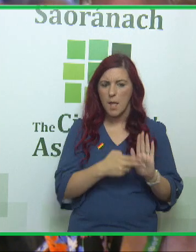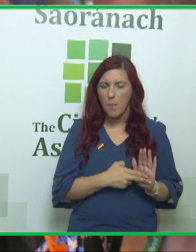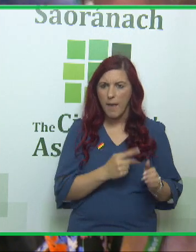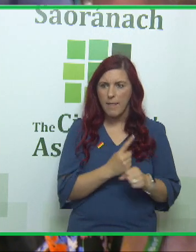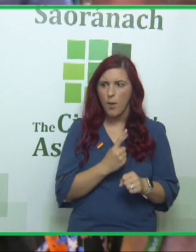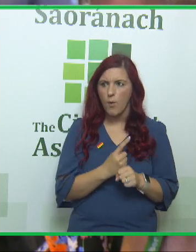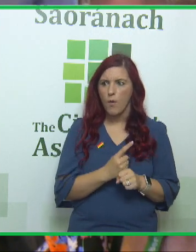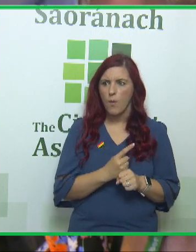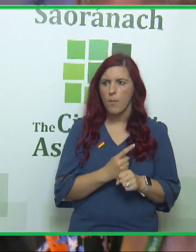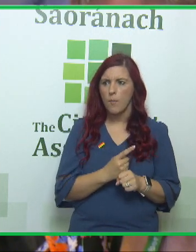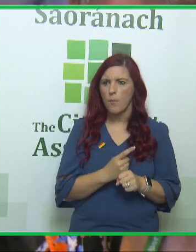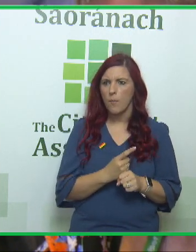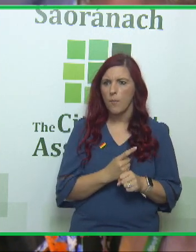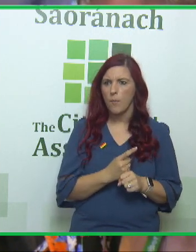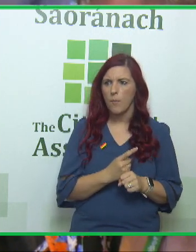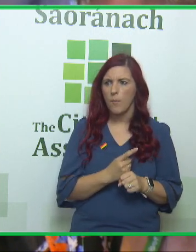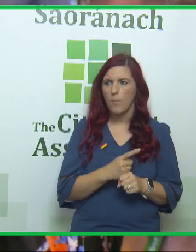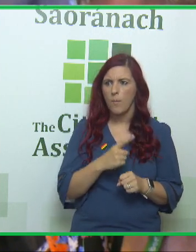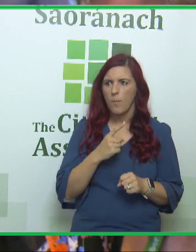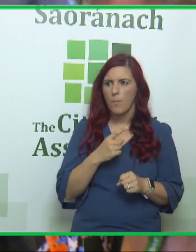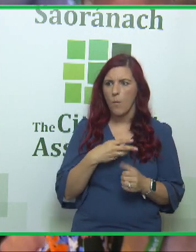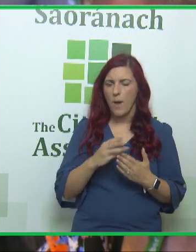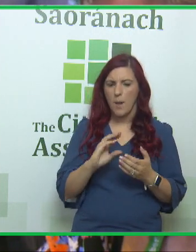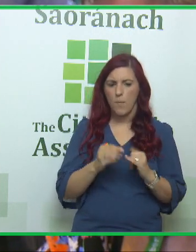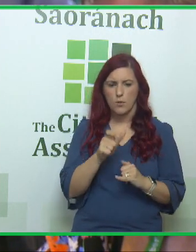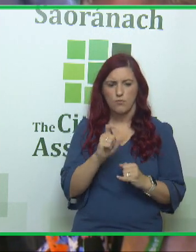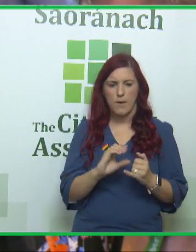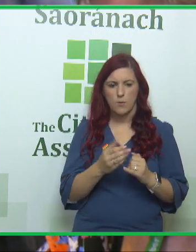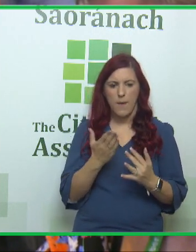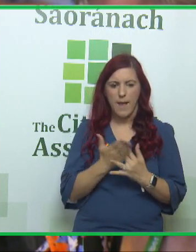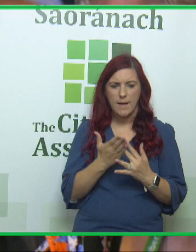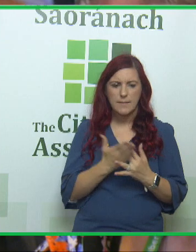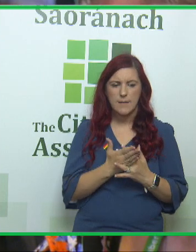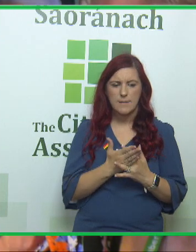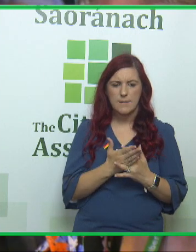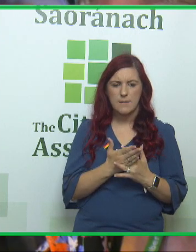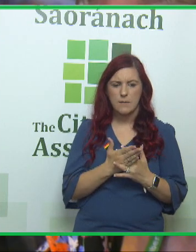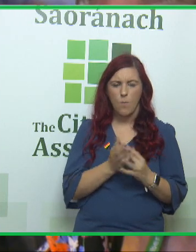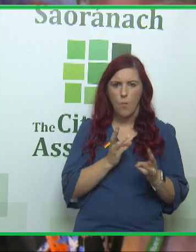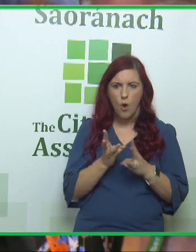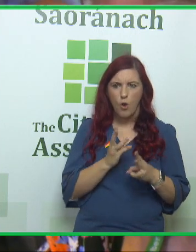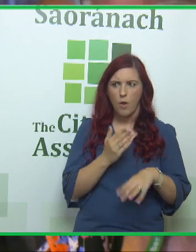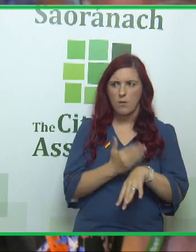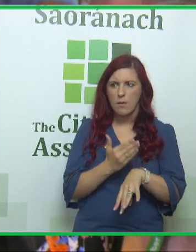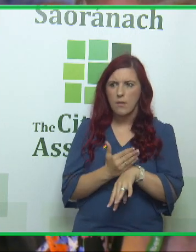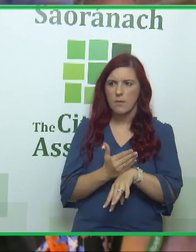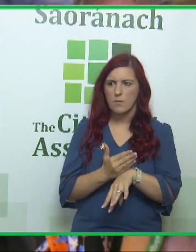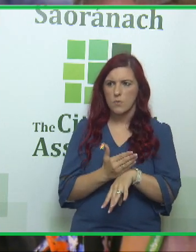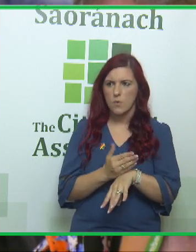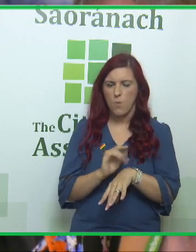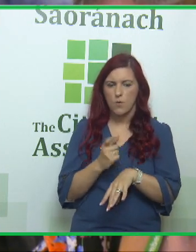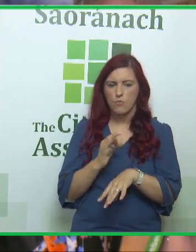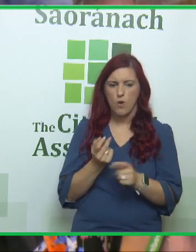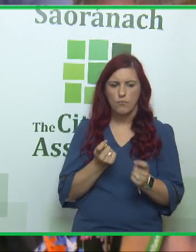someone recovered and when they try to access the public service, they try to find a job, would the drug treatment history